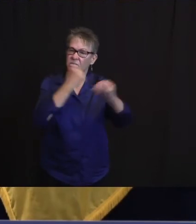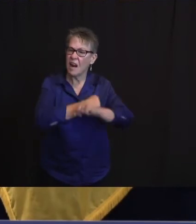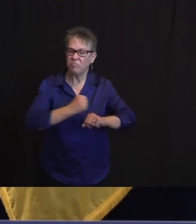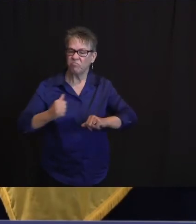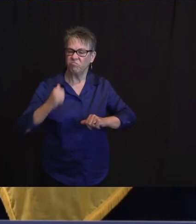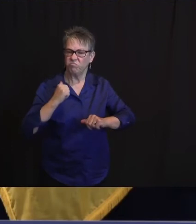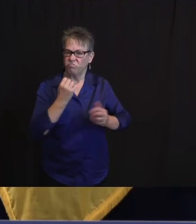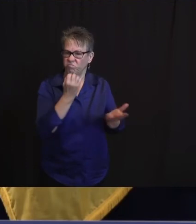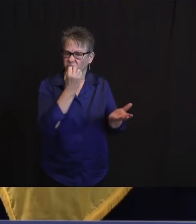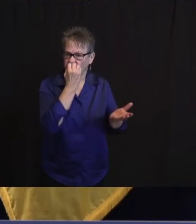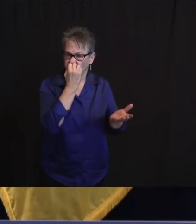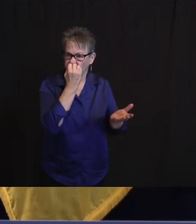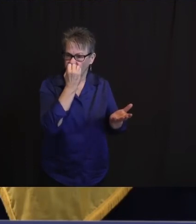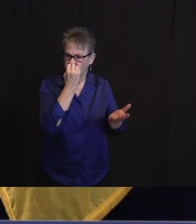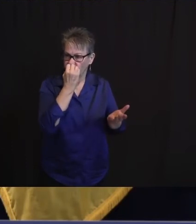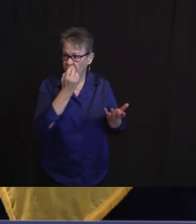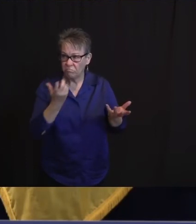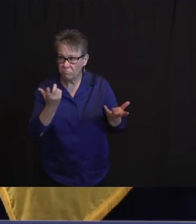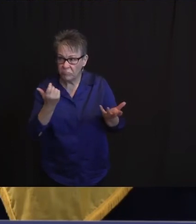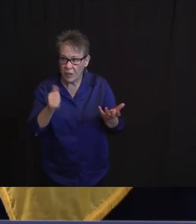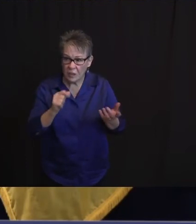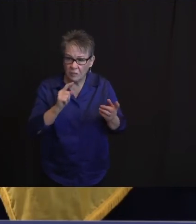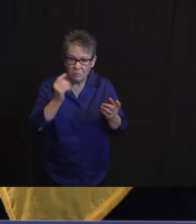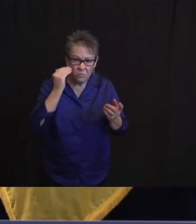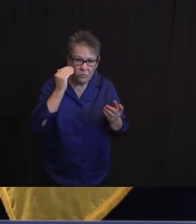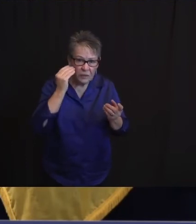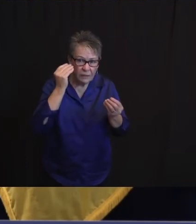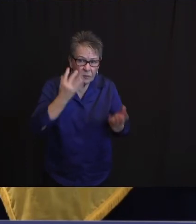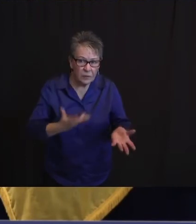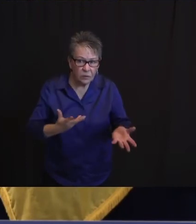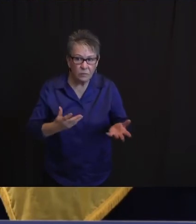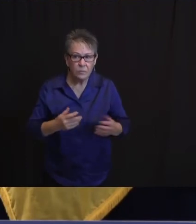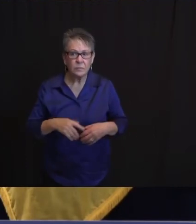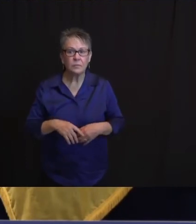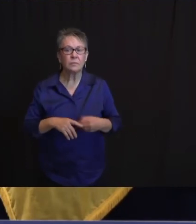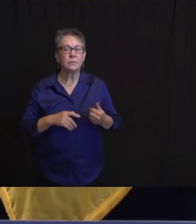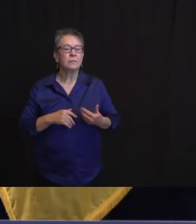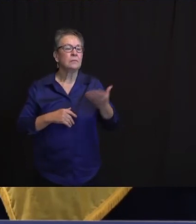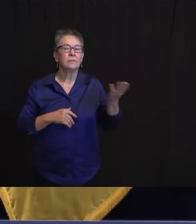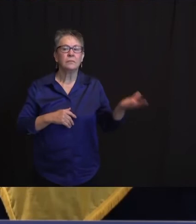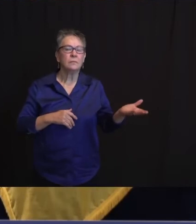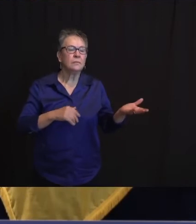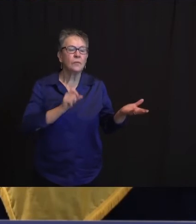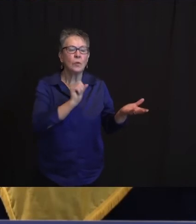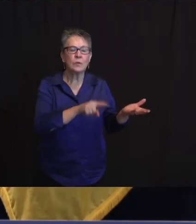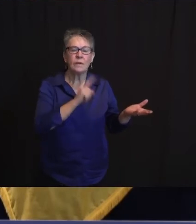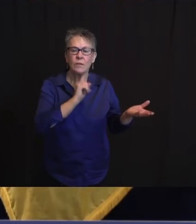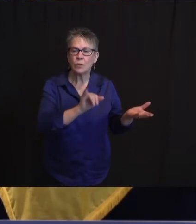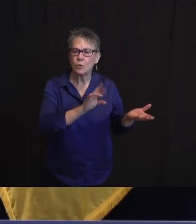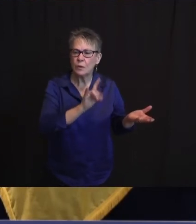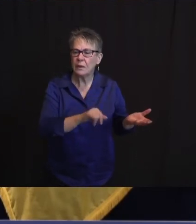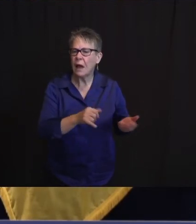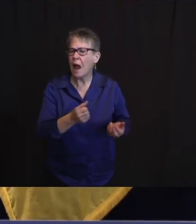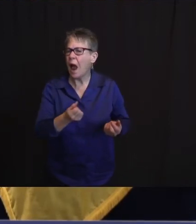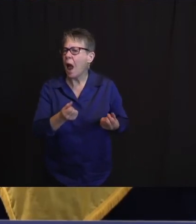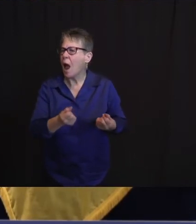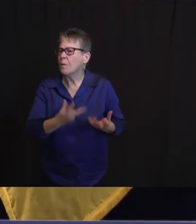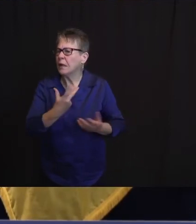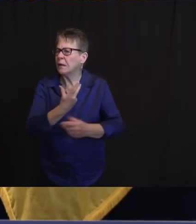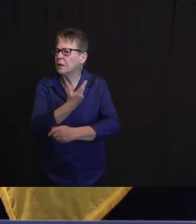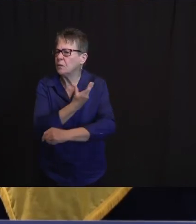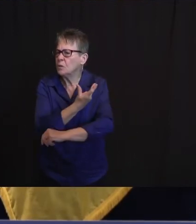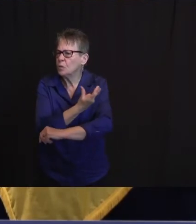And a question for Health Commissioner Persicelli. As of today, how many vaccine doses does New Jersey have on hand that have been